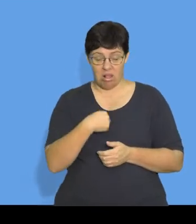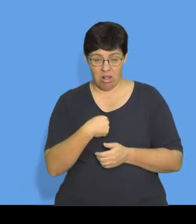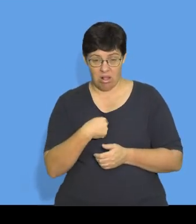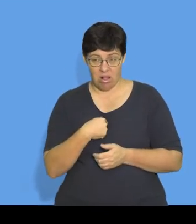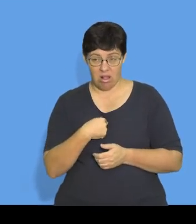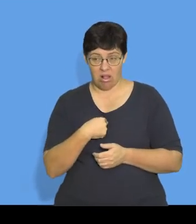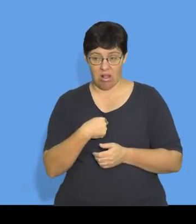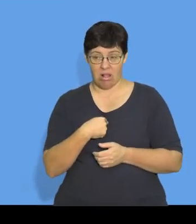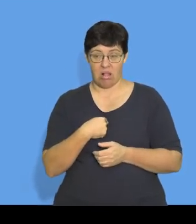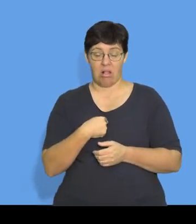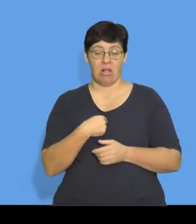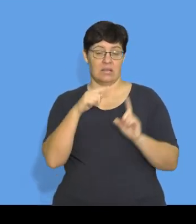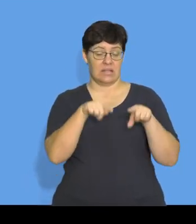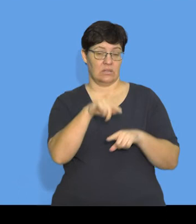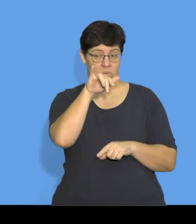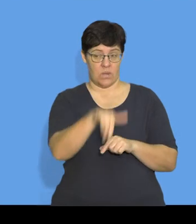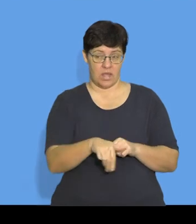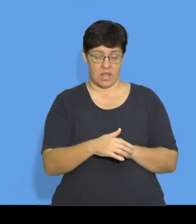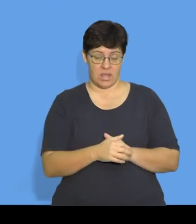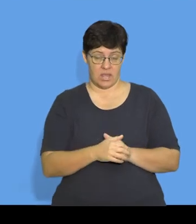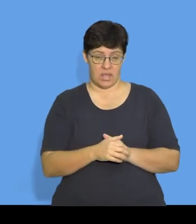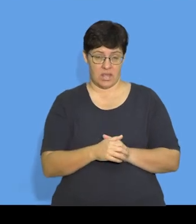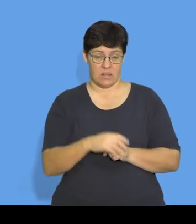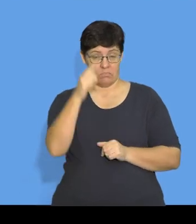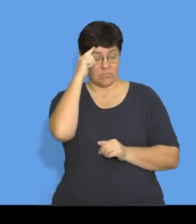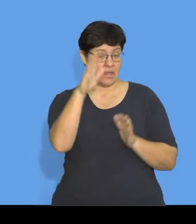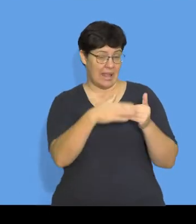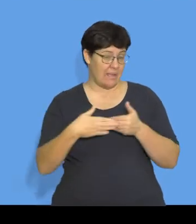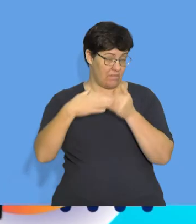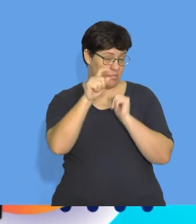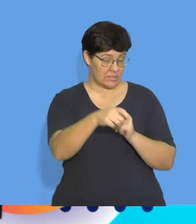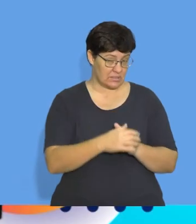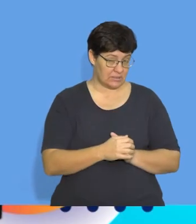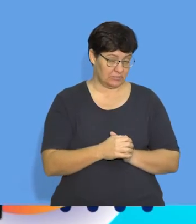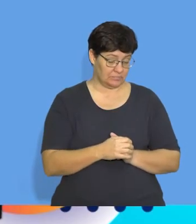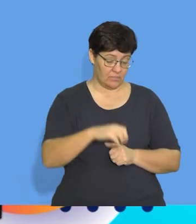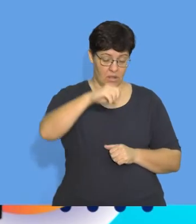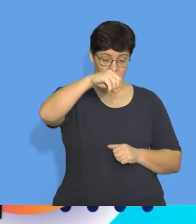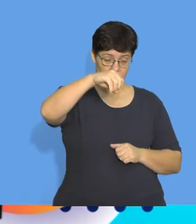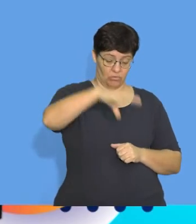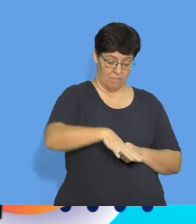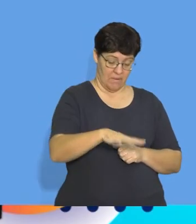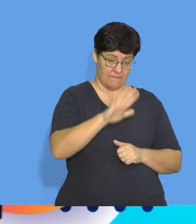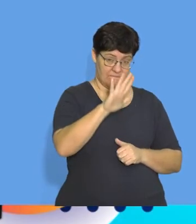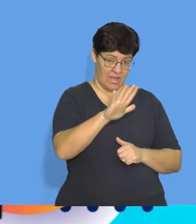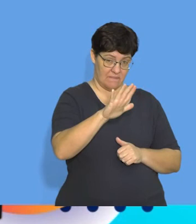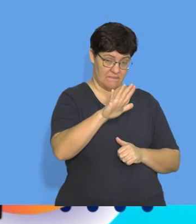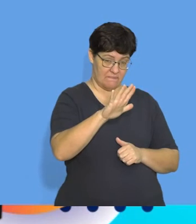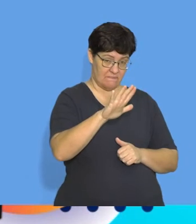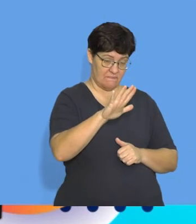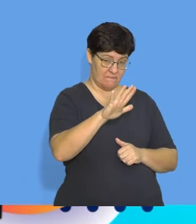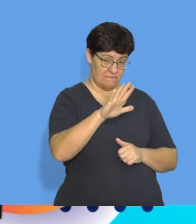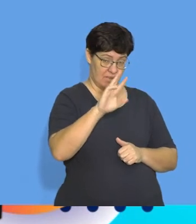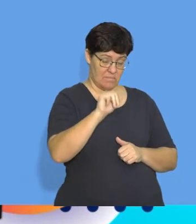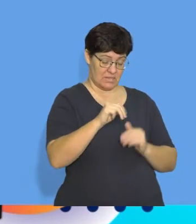is delta y. We've now got to think carefully about this. It's dropped from 5 meters above the